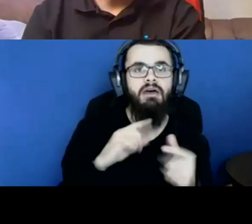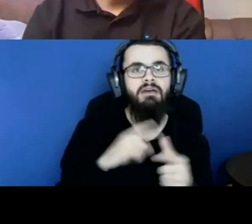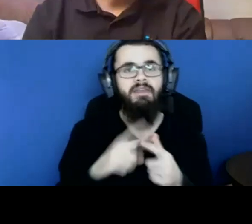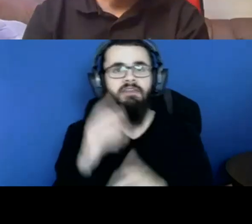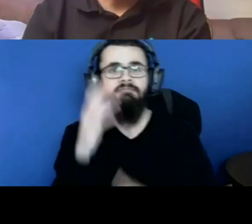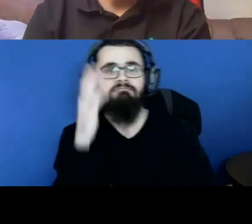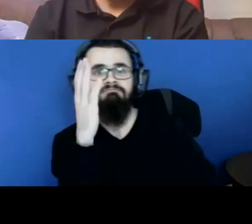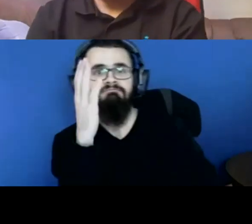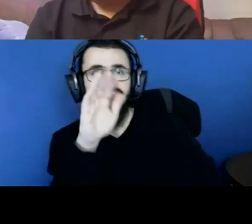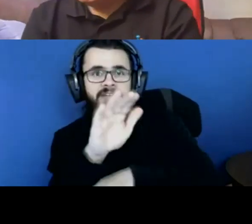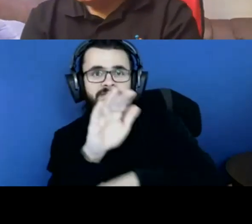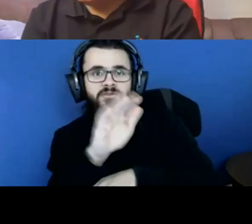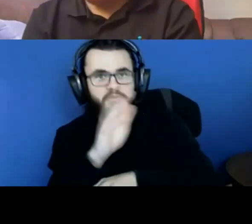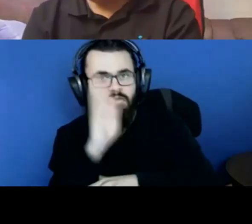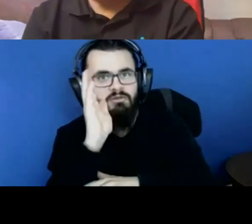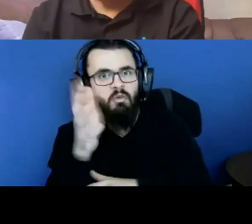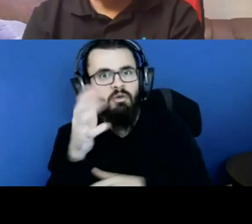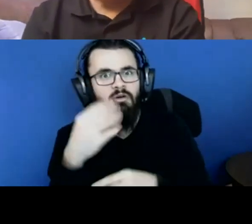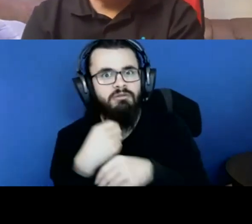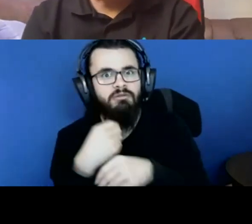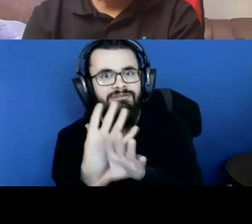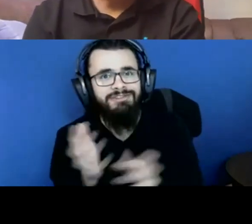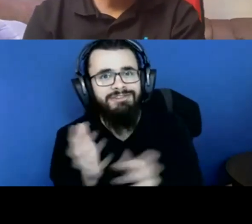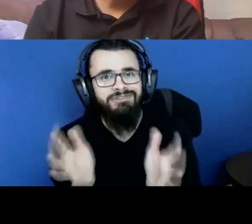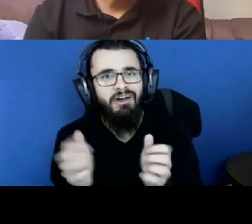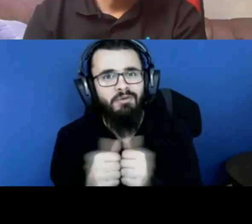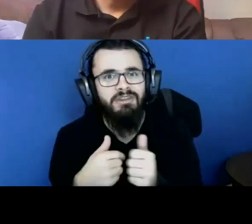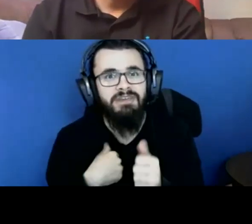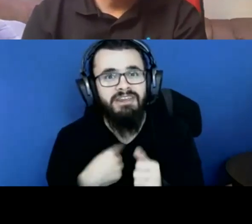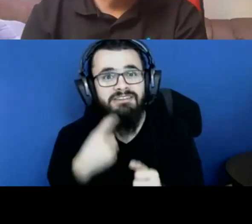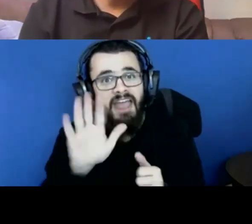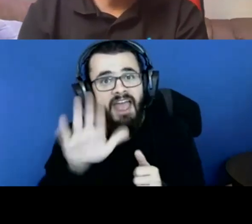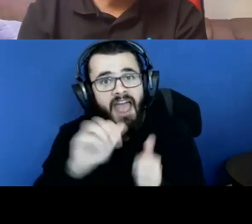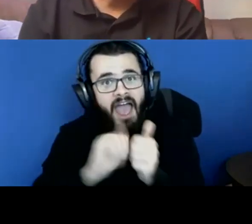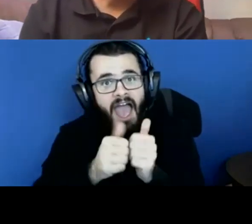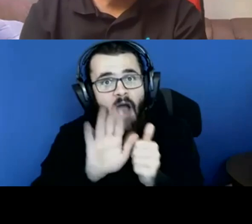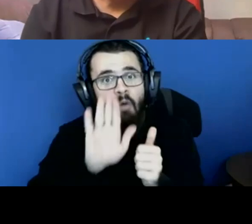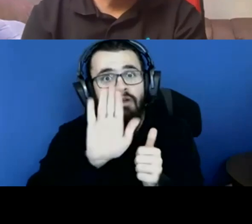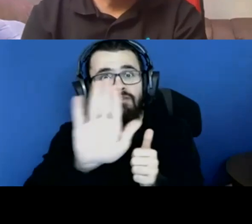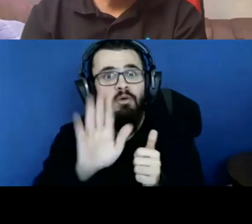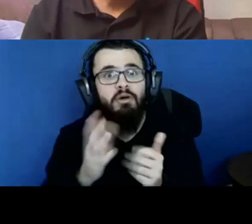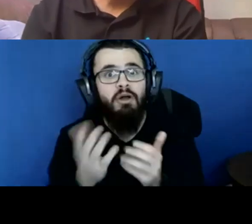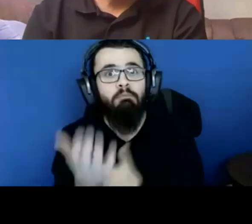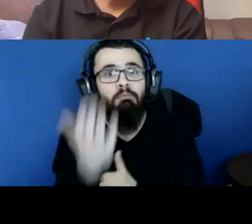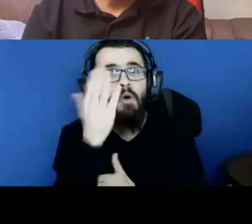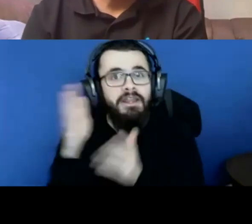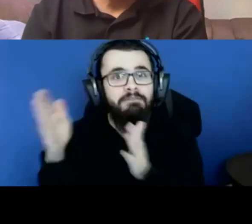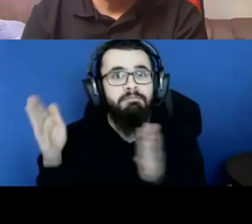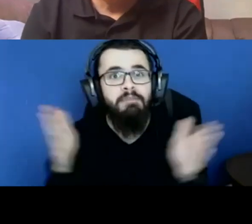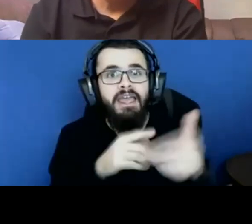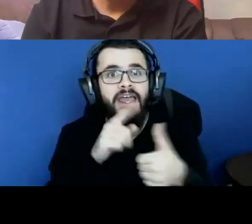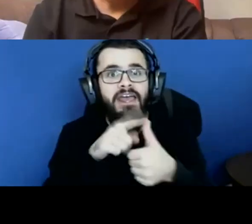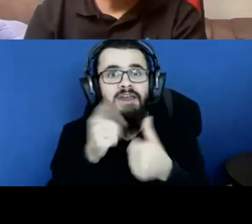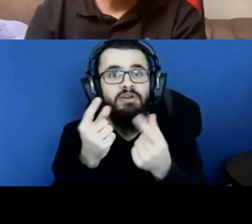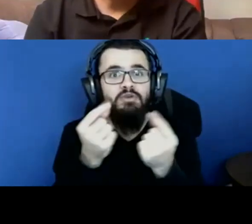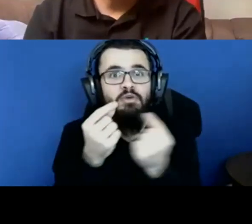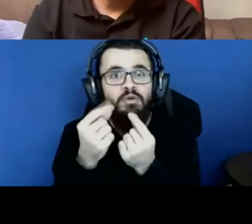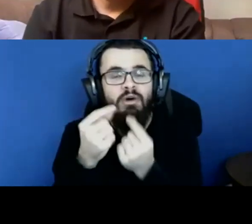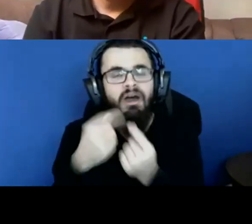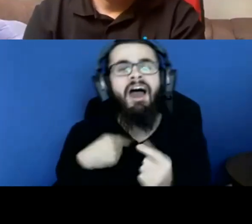The excitement that the team has makes me so excited, that makes me want to do more